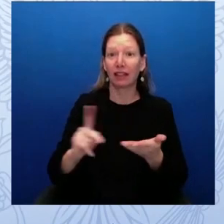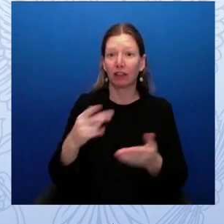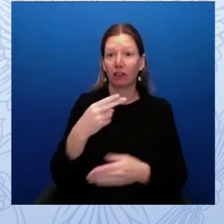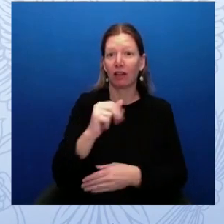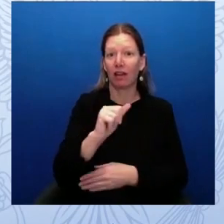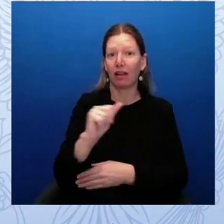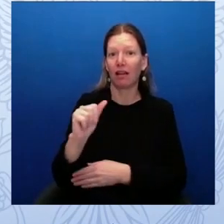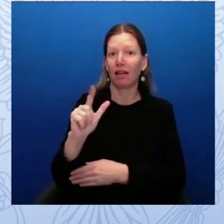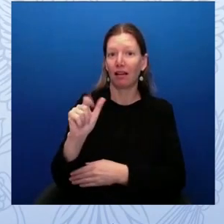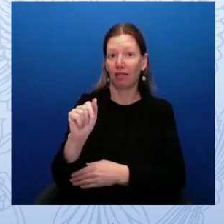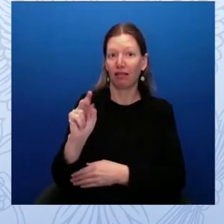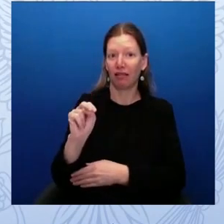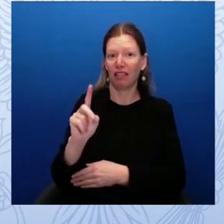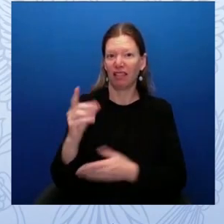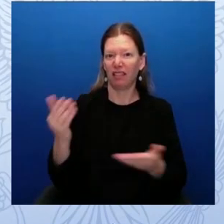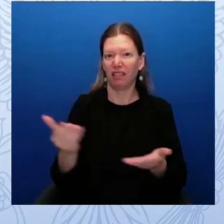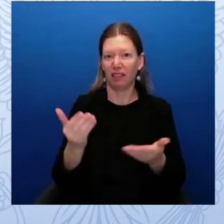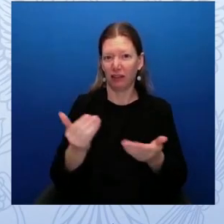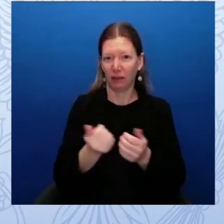Deb? There you are.